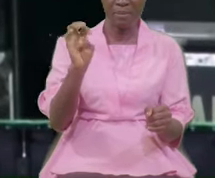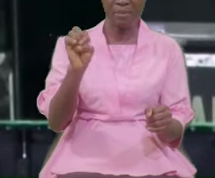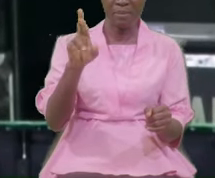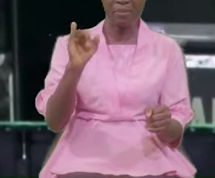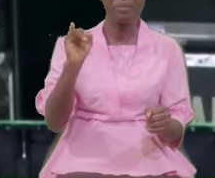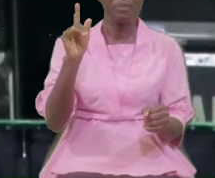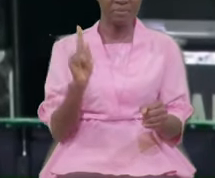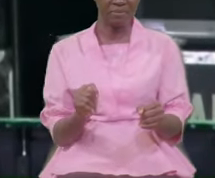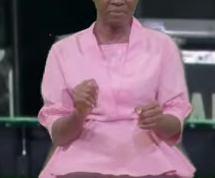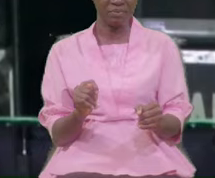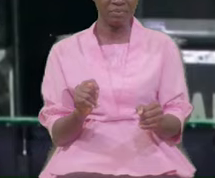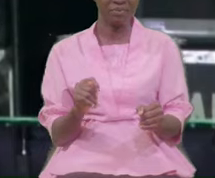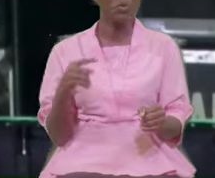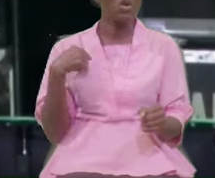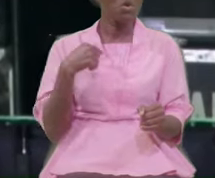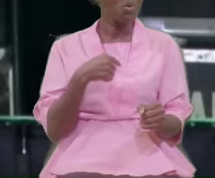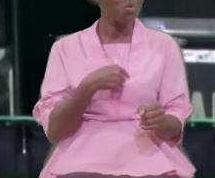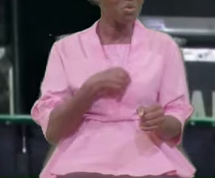siguro have